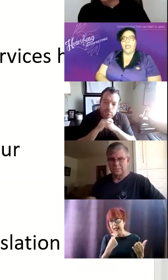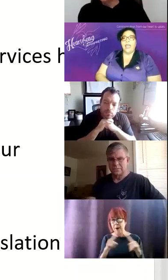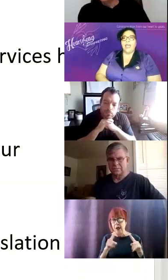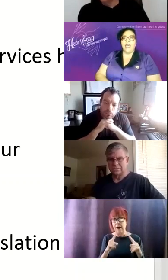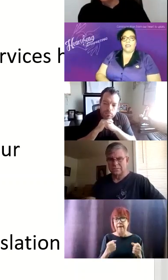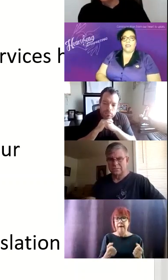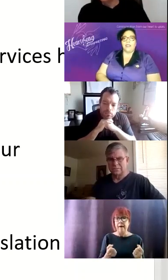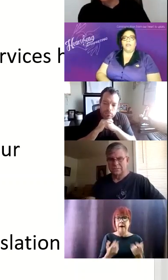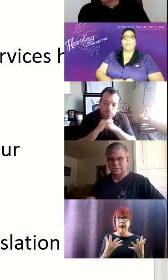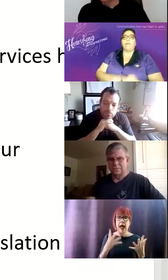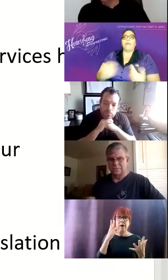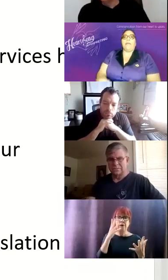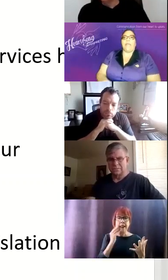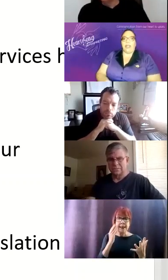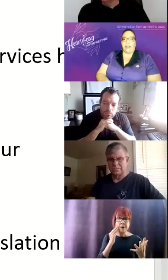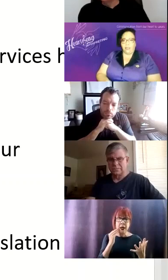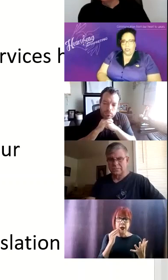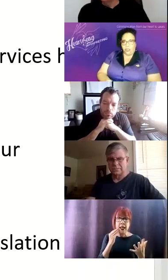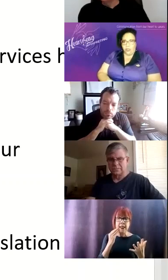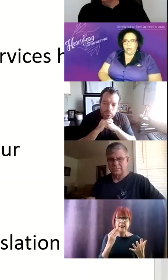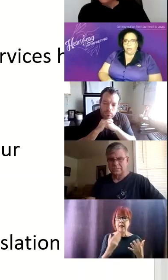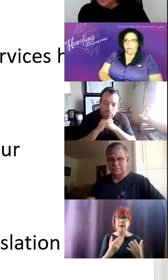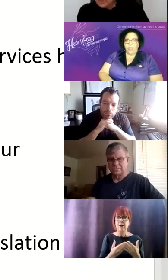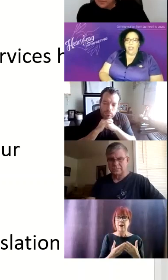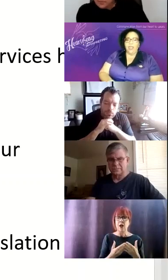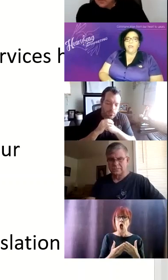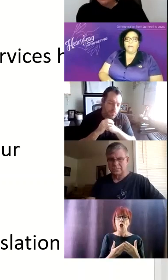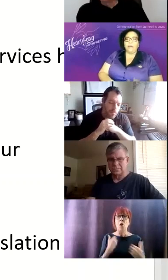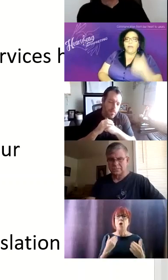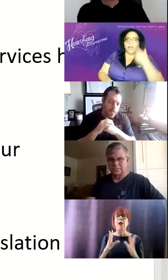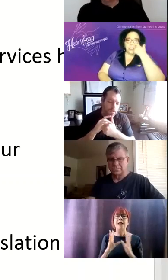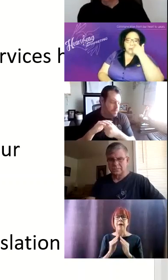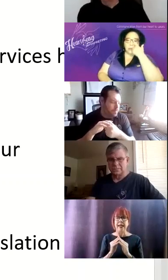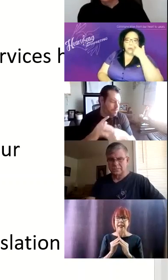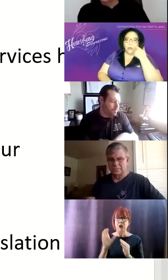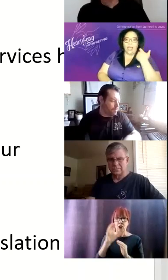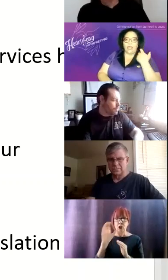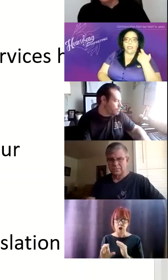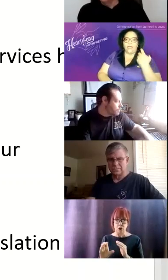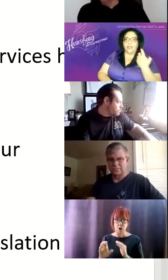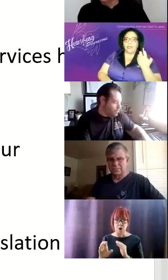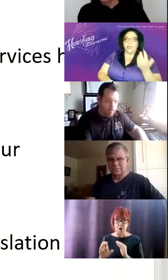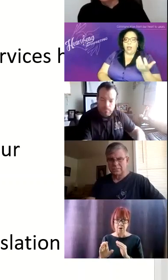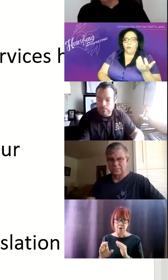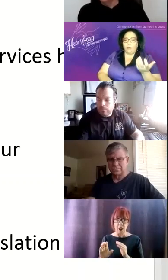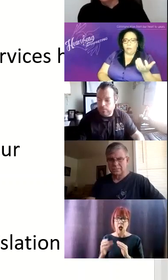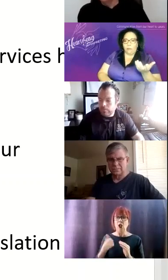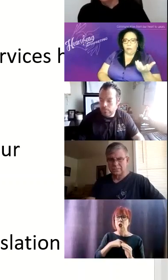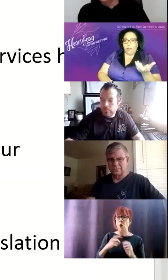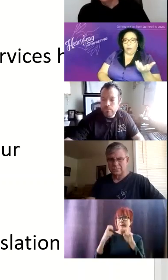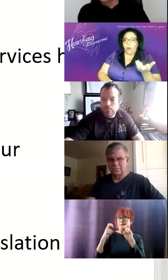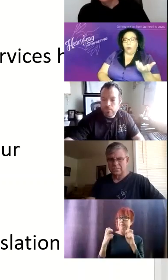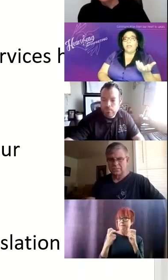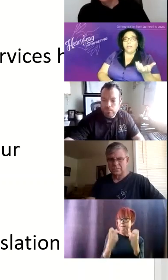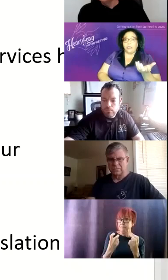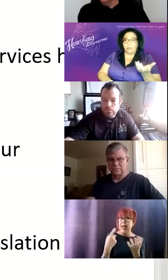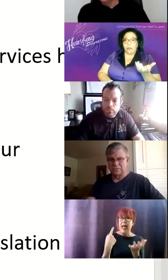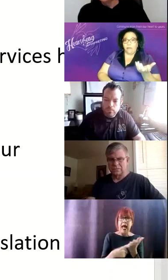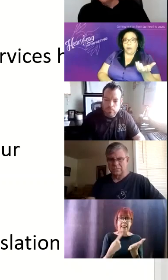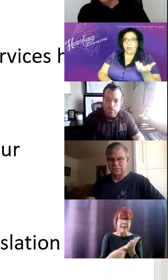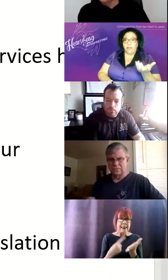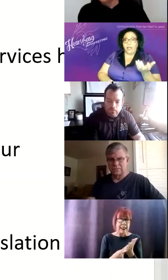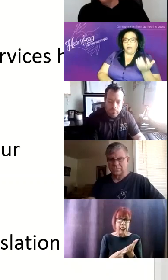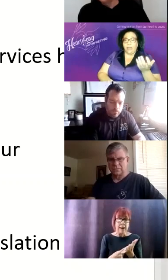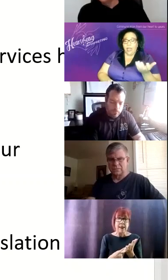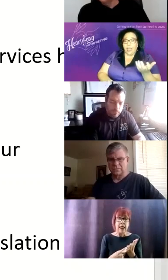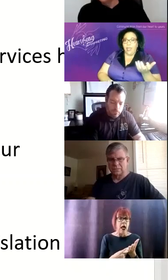encountered is the pre-meeting to Zoom. So we actually sit and talk with the people that we're going to be interpreting